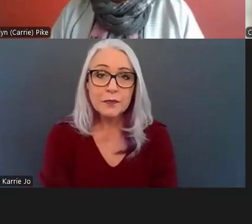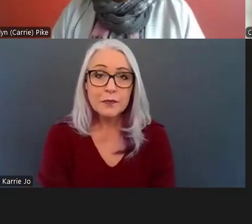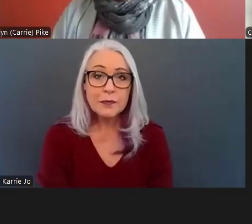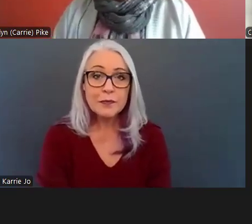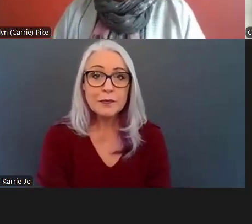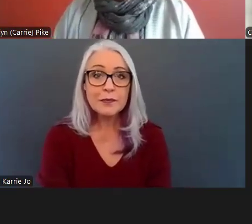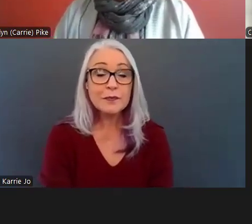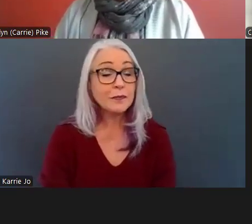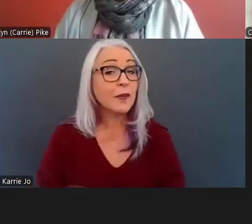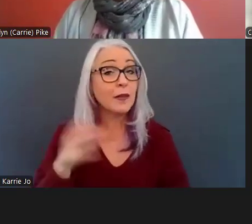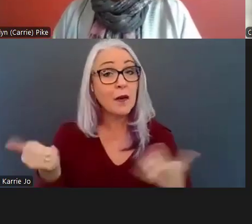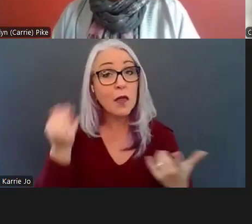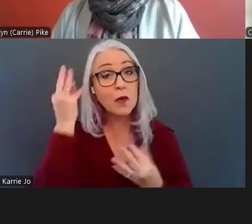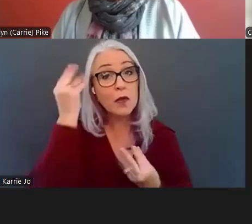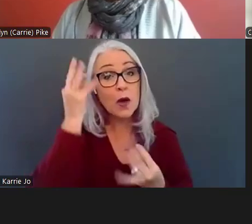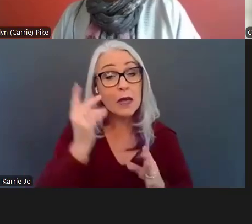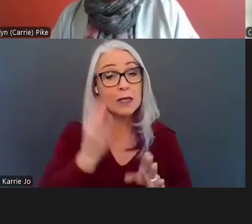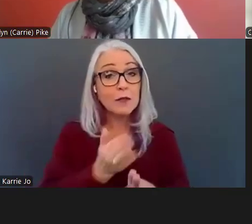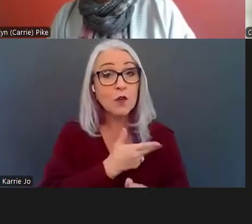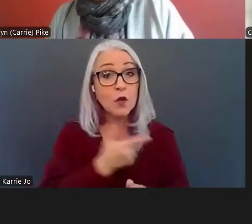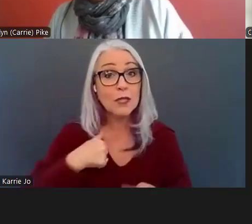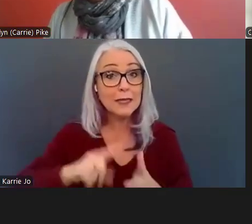Other thoughts before we hit the questions?